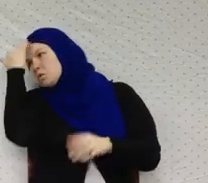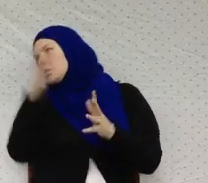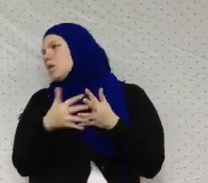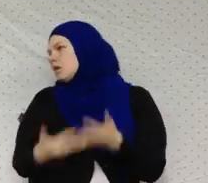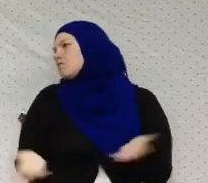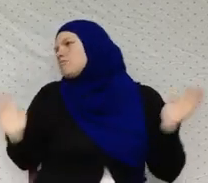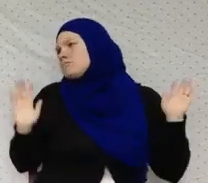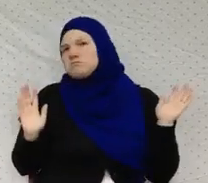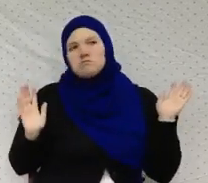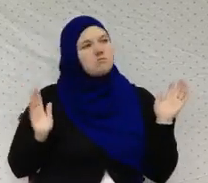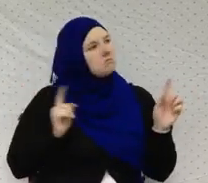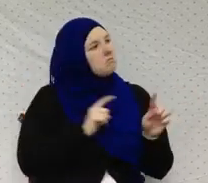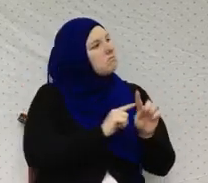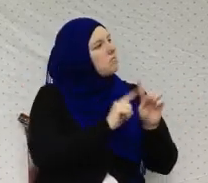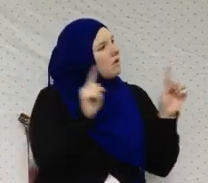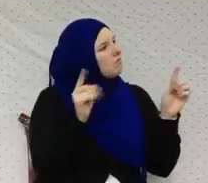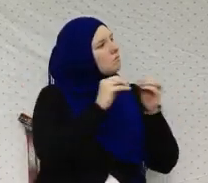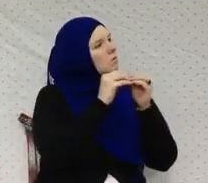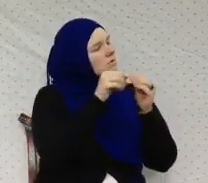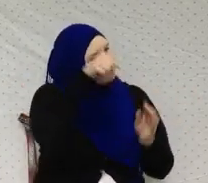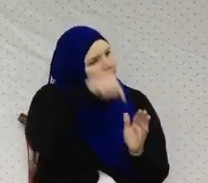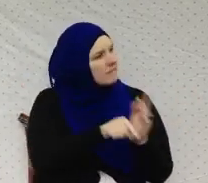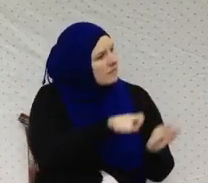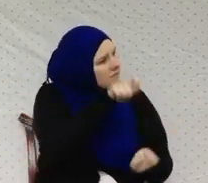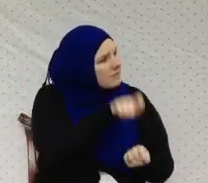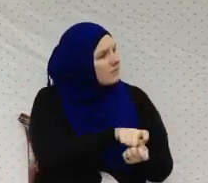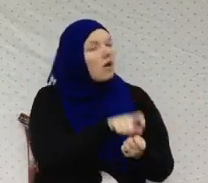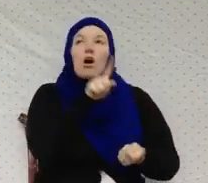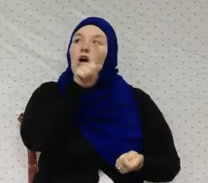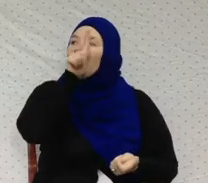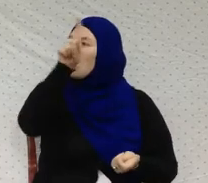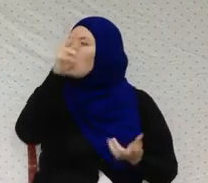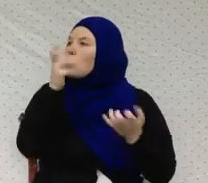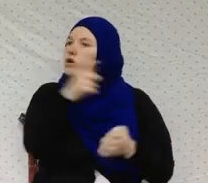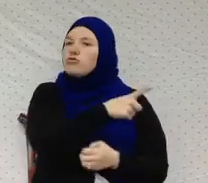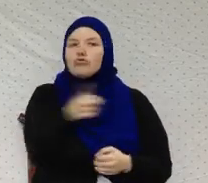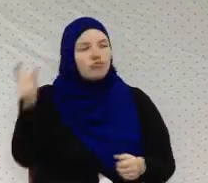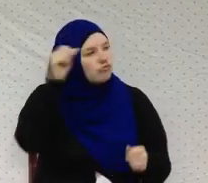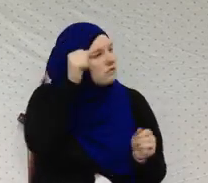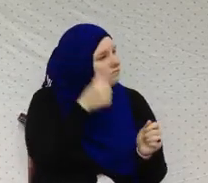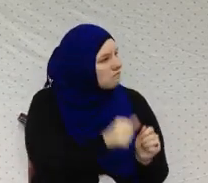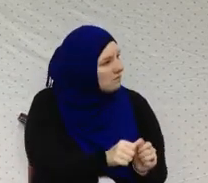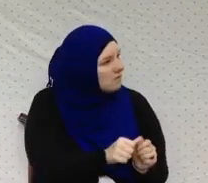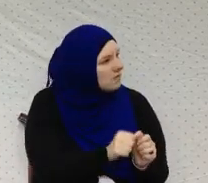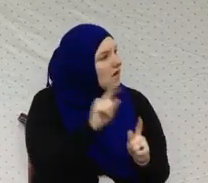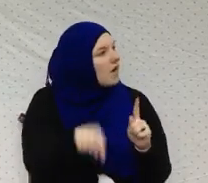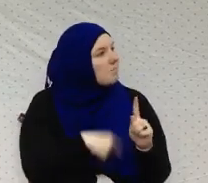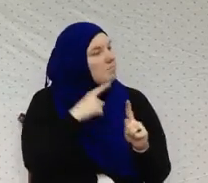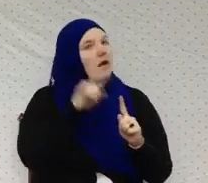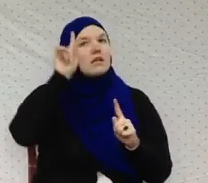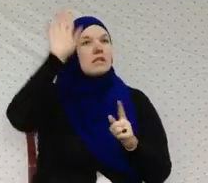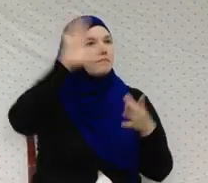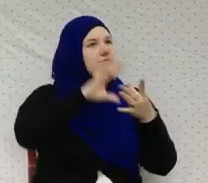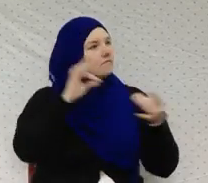of course we remember the Quran is the word of Allah. But Allah wants you to remember of